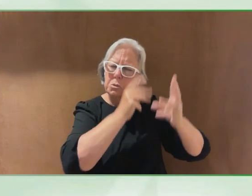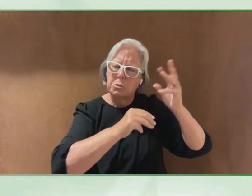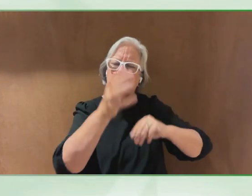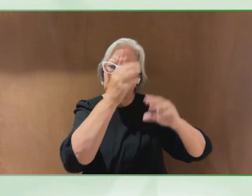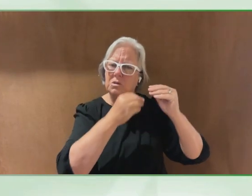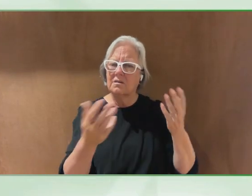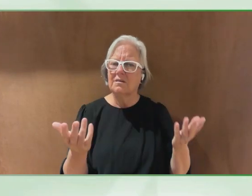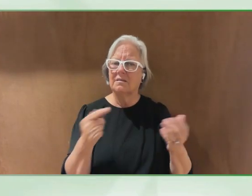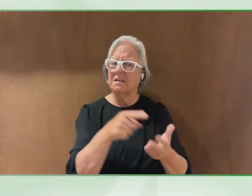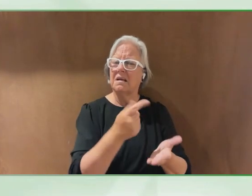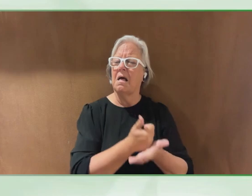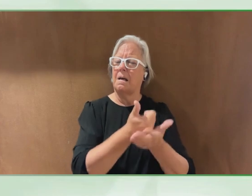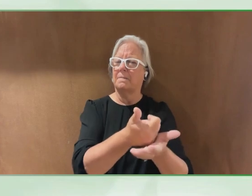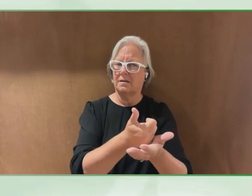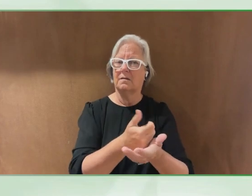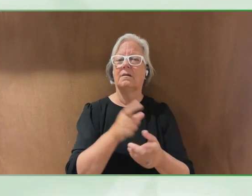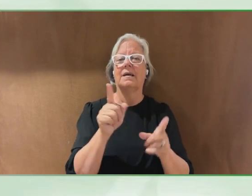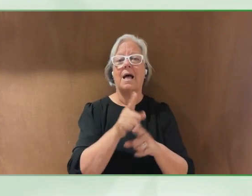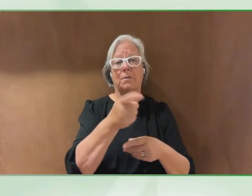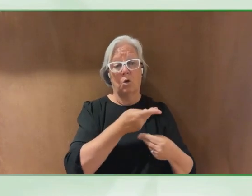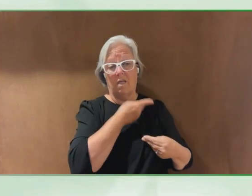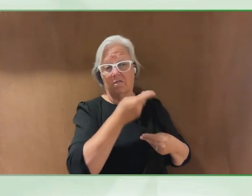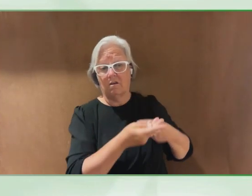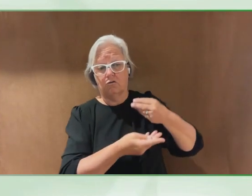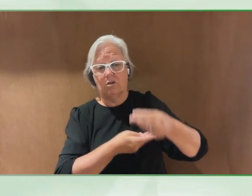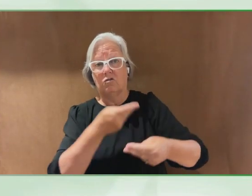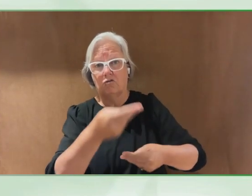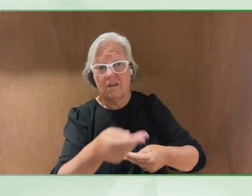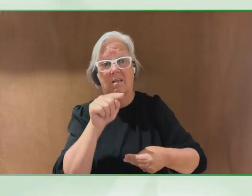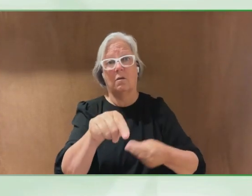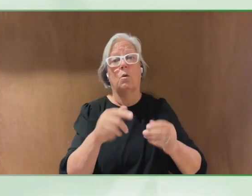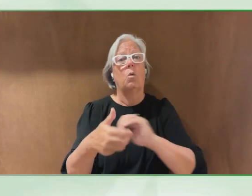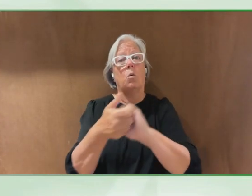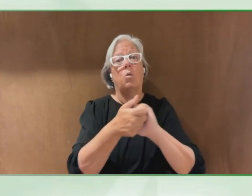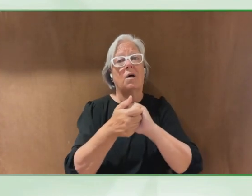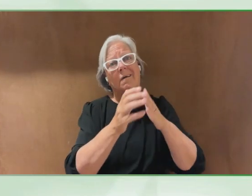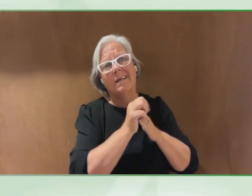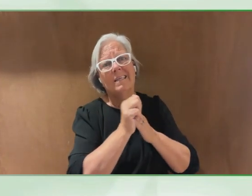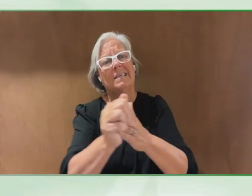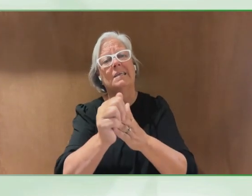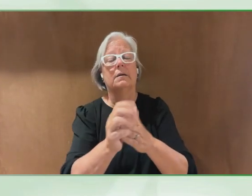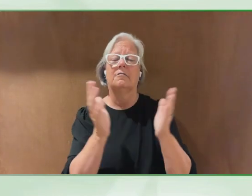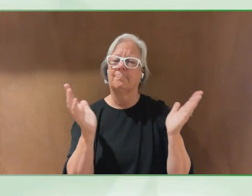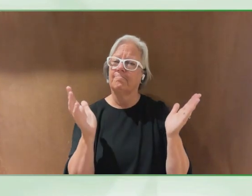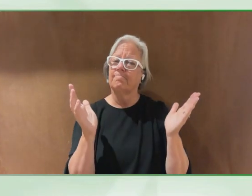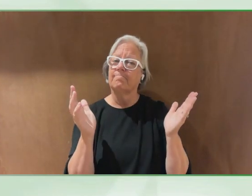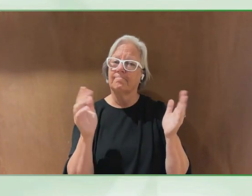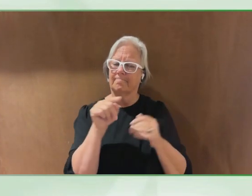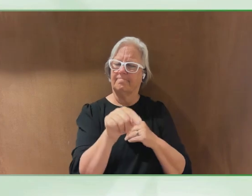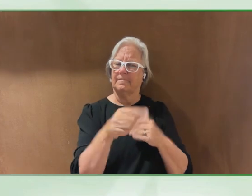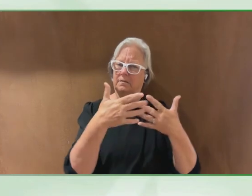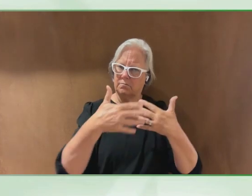a multi-generational led organization, and I think that's definitely a way forward.